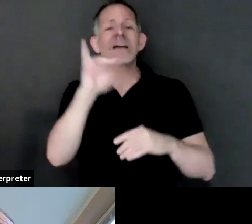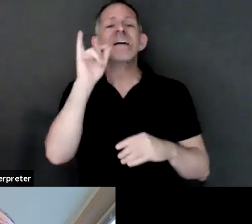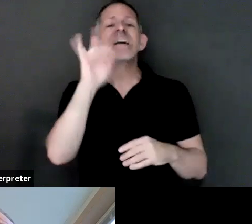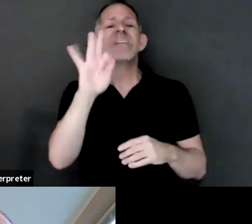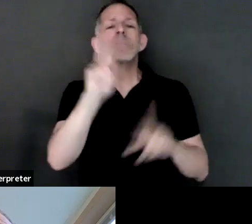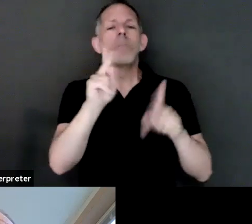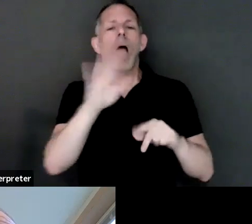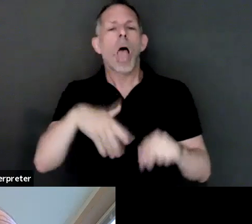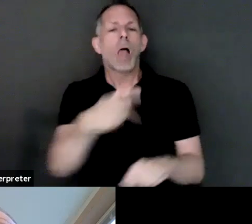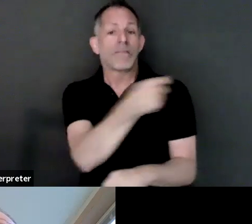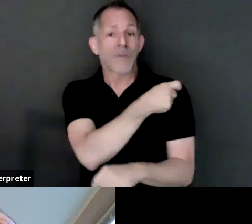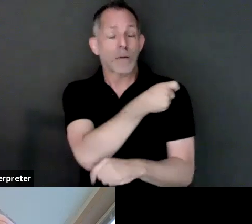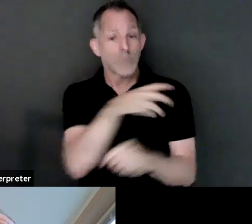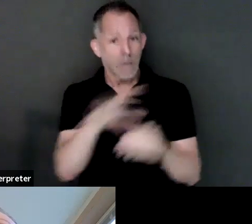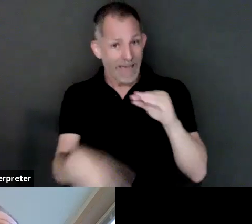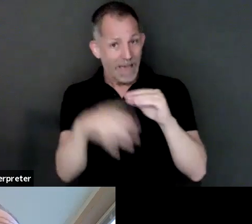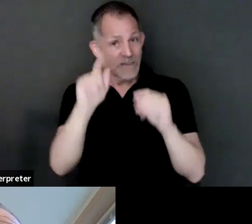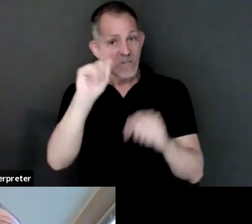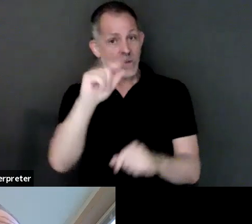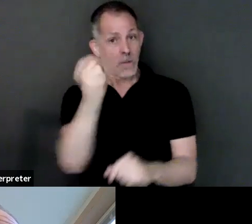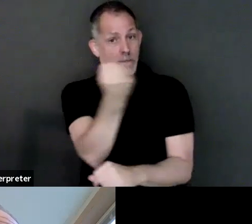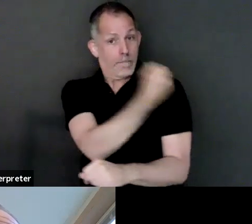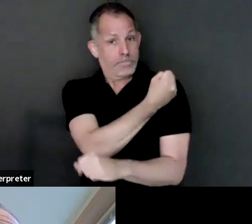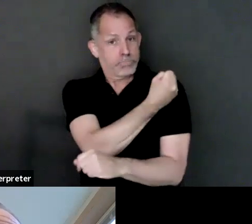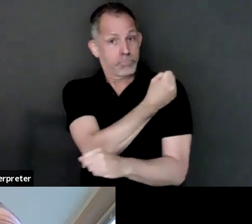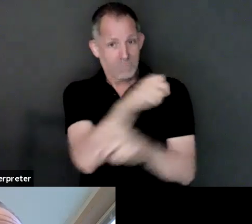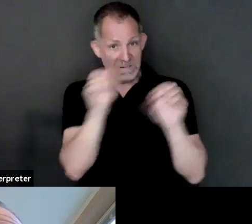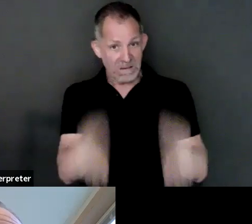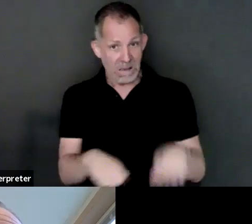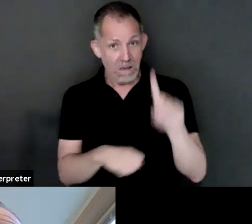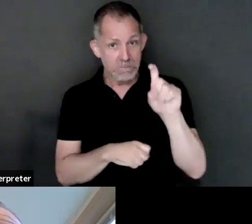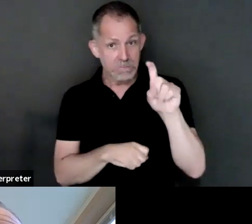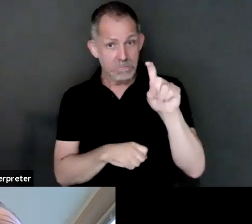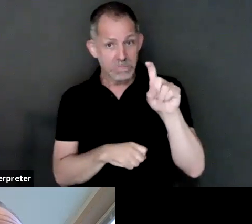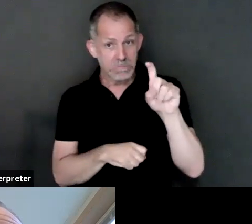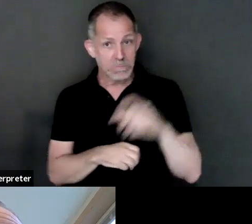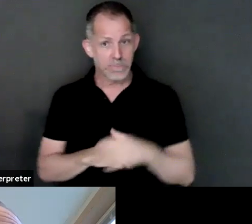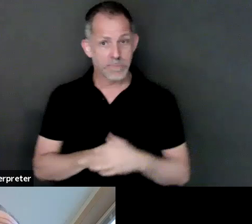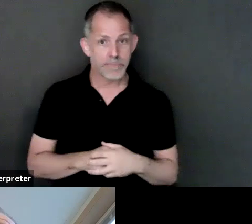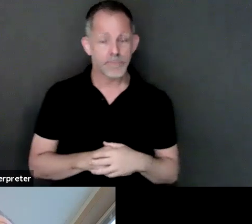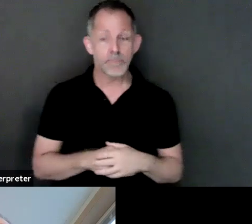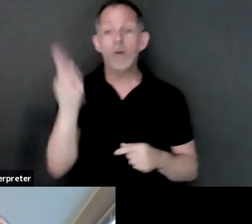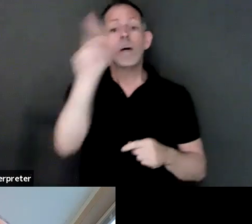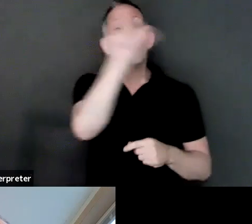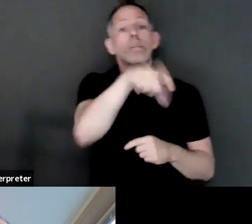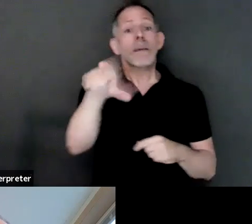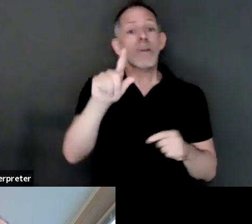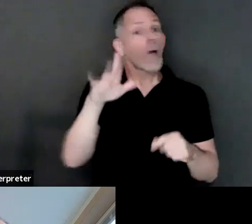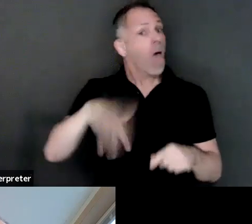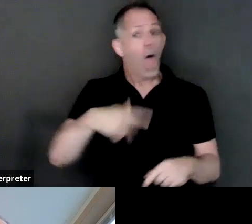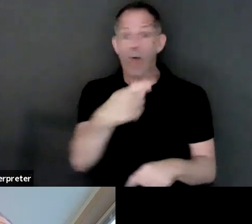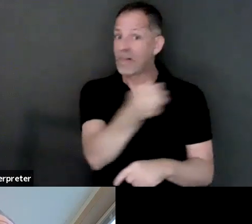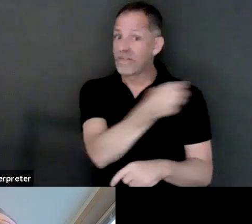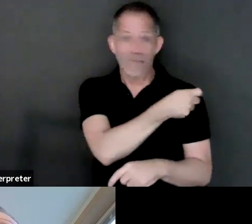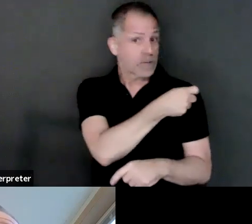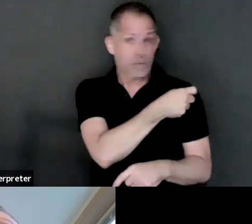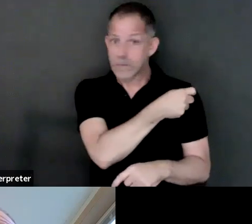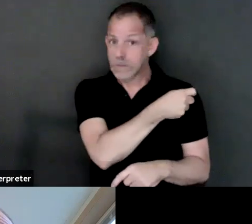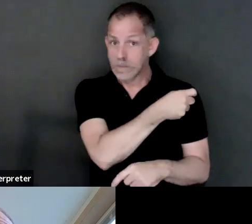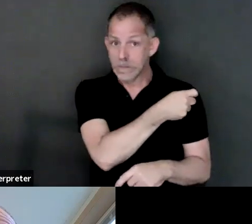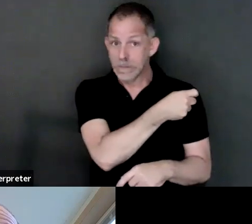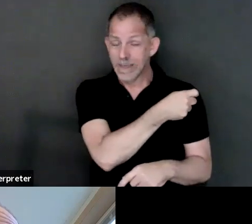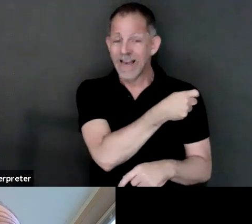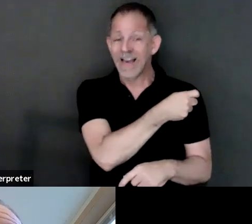true and unrelated. Yes, unvaccinated people are the dominant source of transmission and